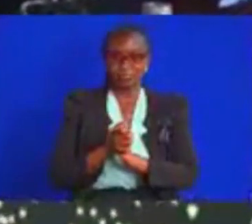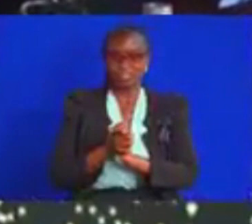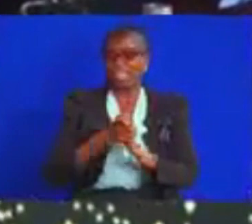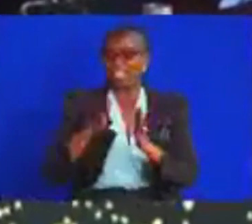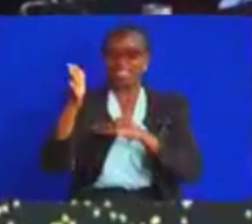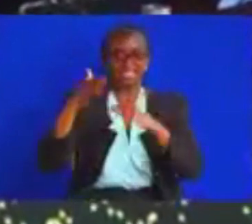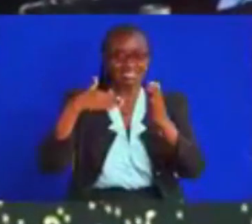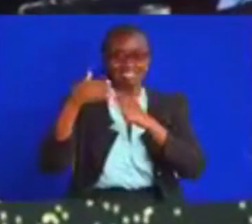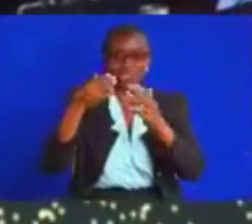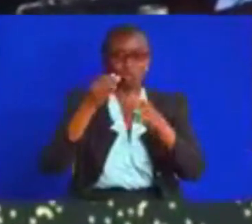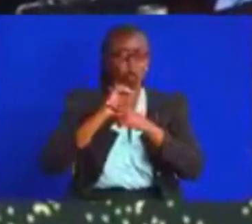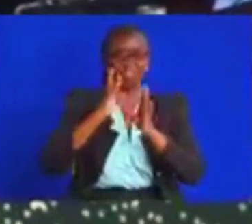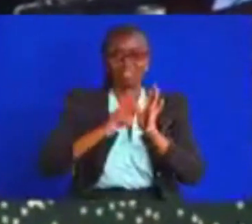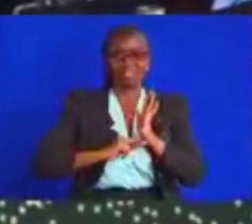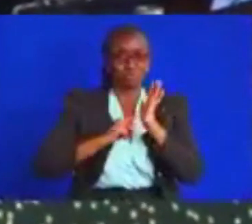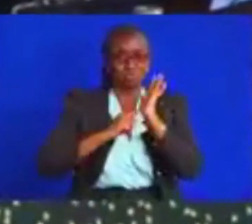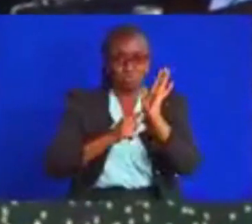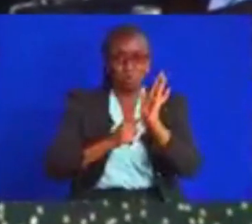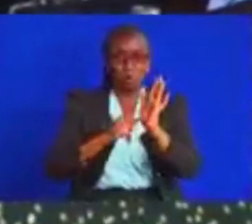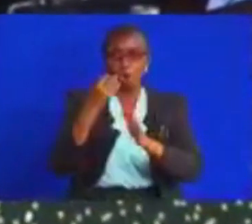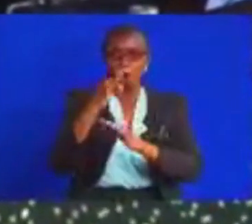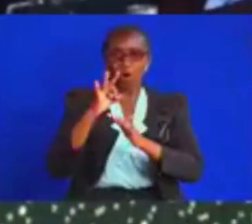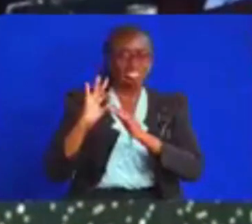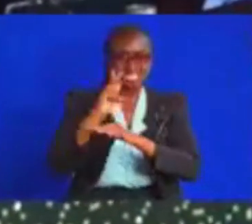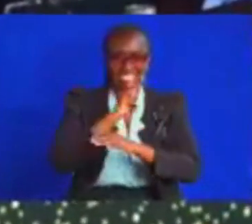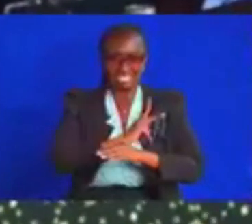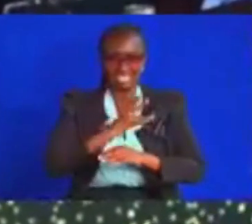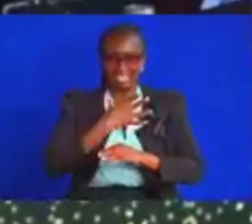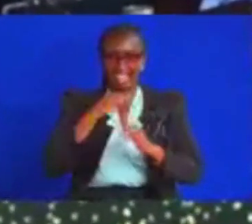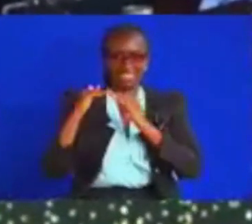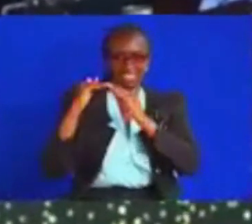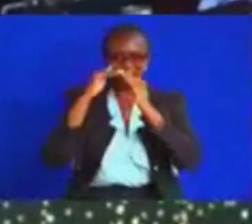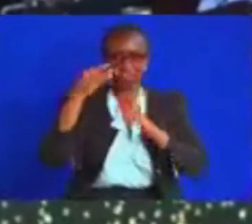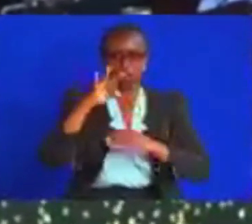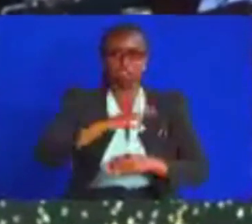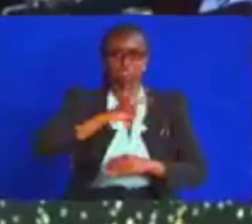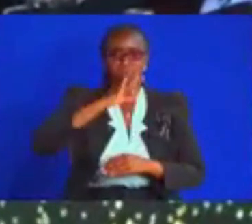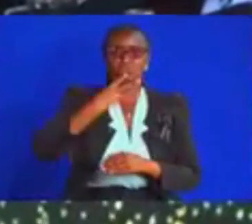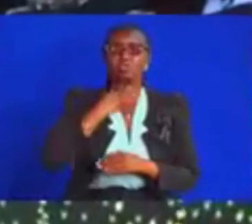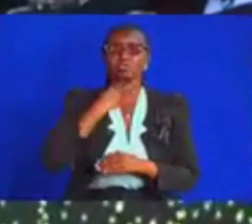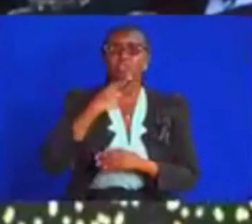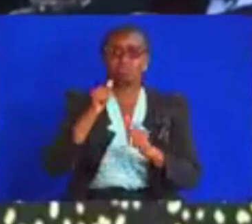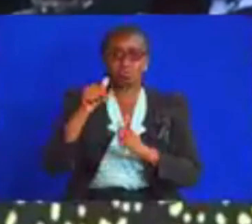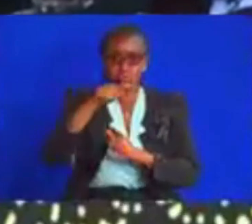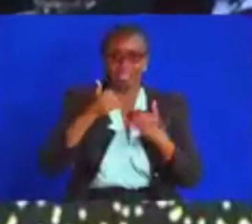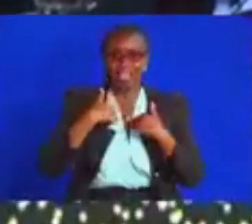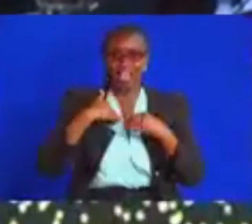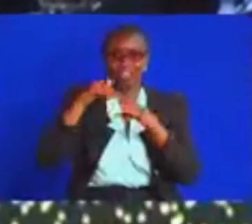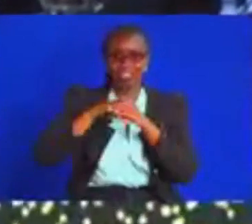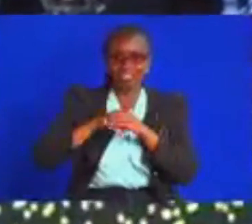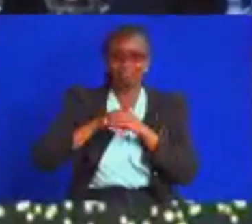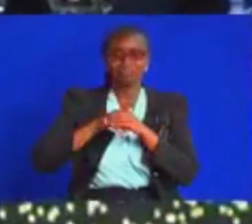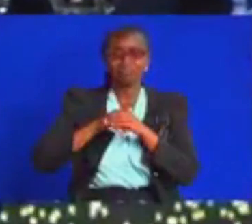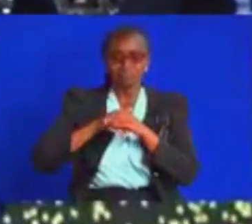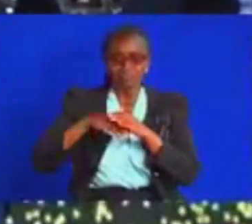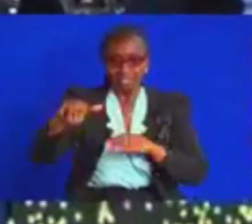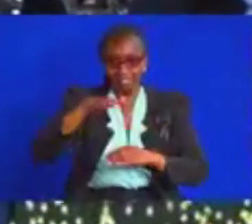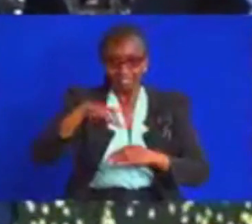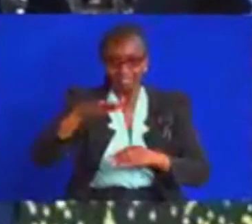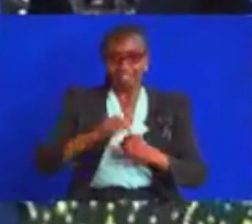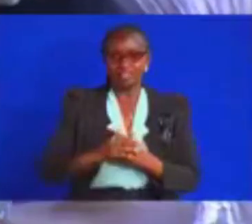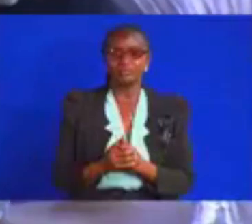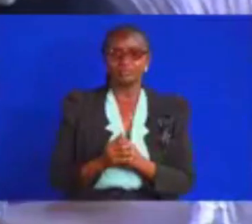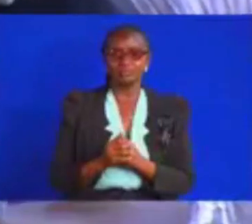reflection of the kind and the level of spiritual voices we have across the territory.